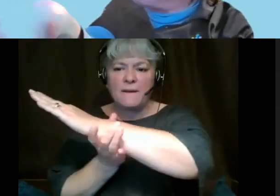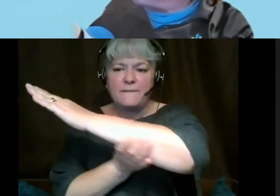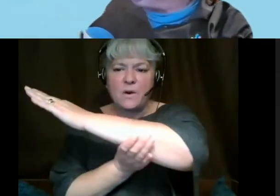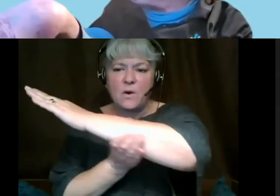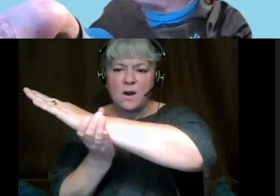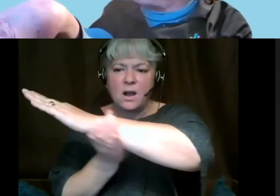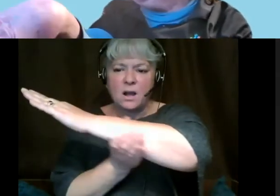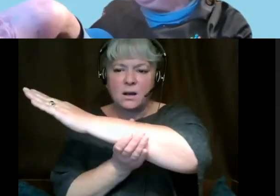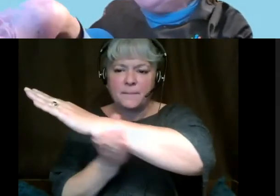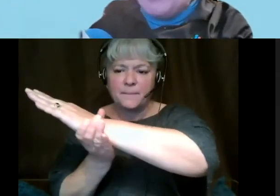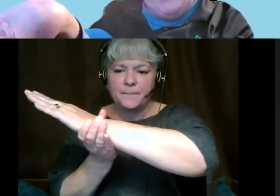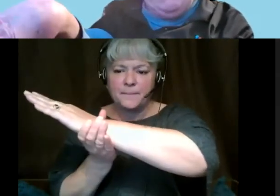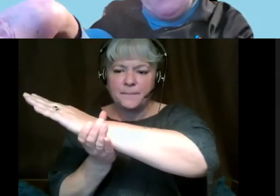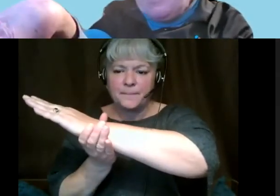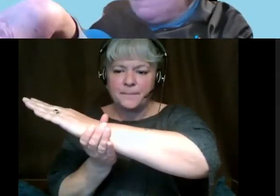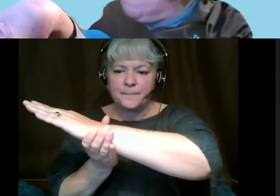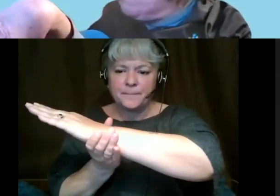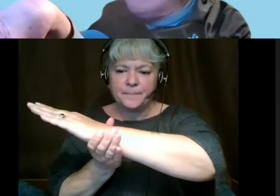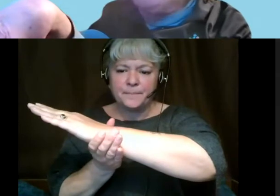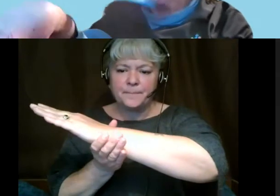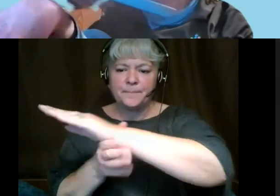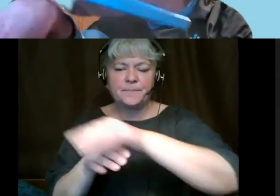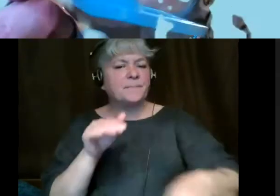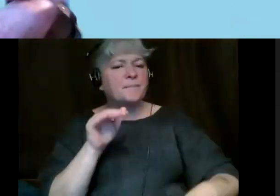Where is it? Put it to the camera.